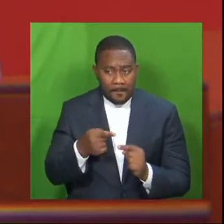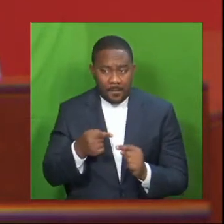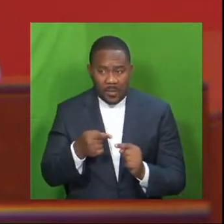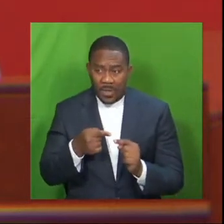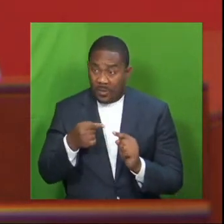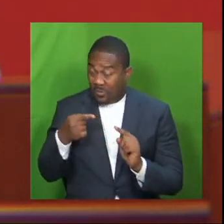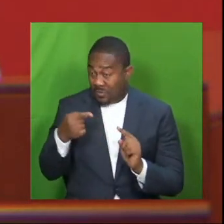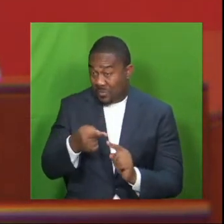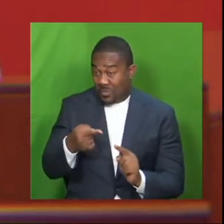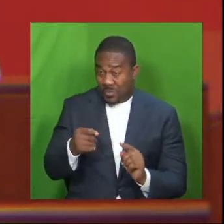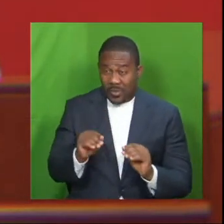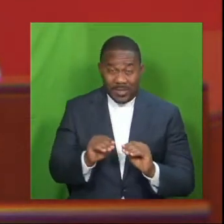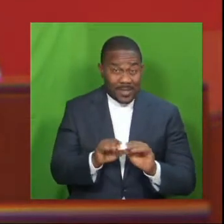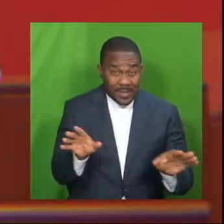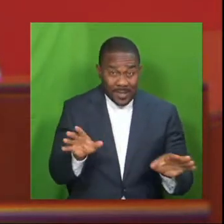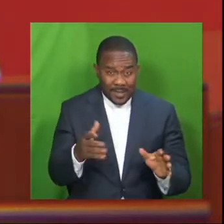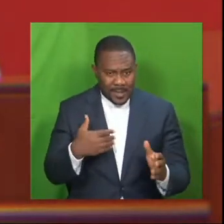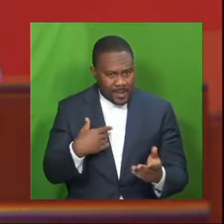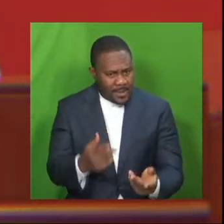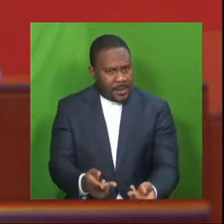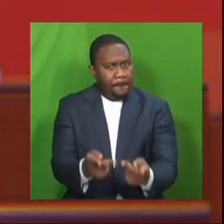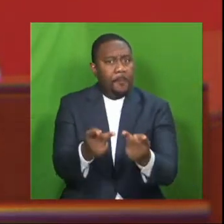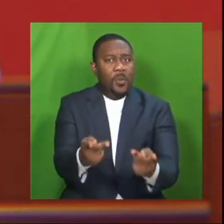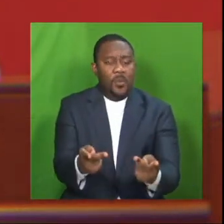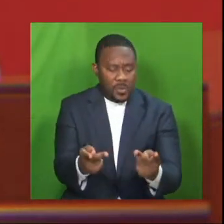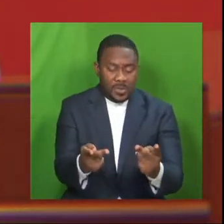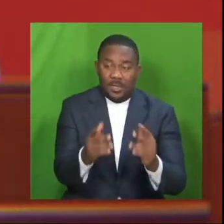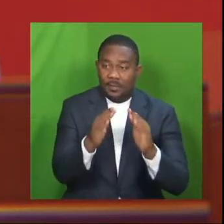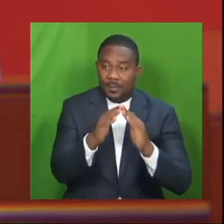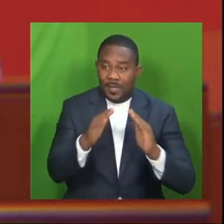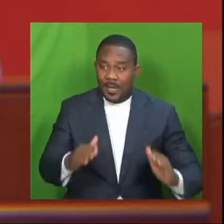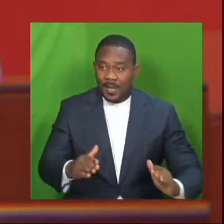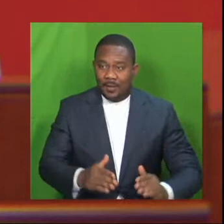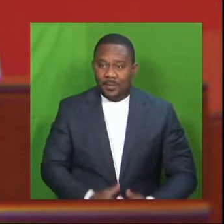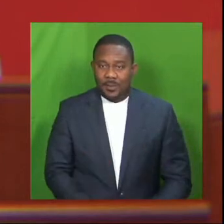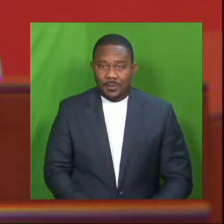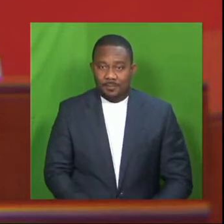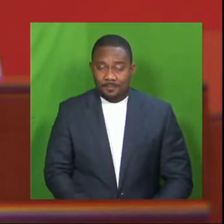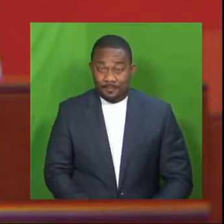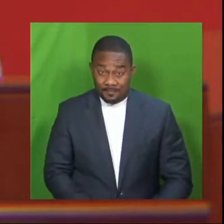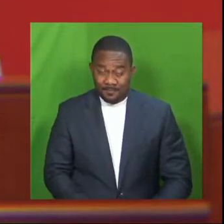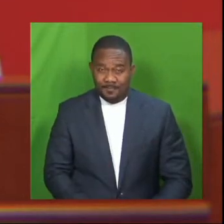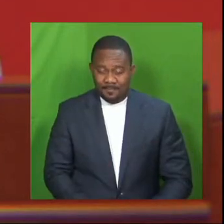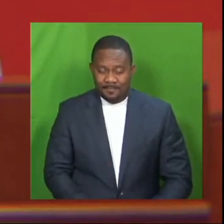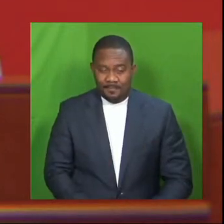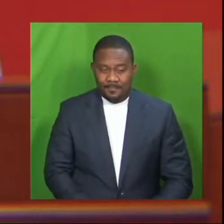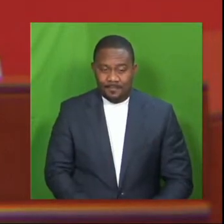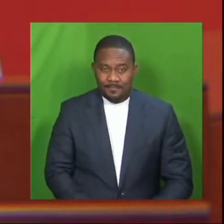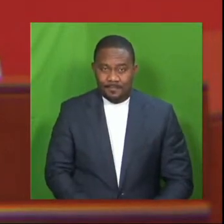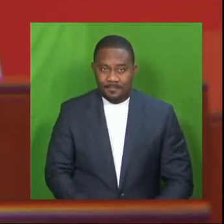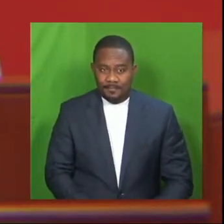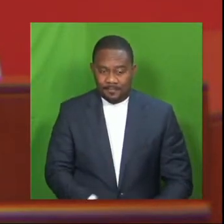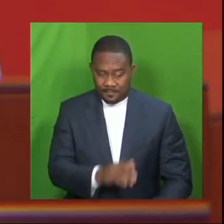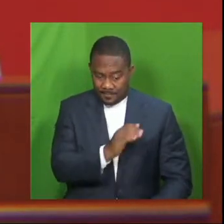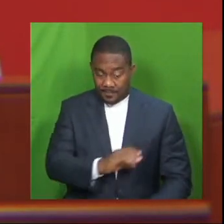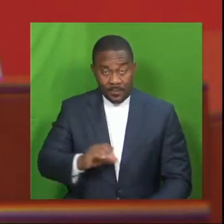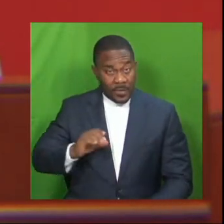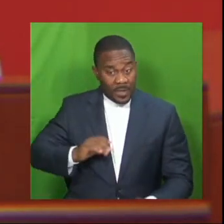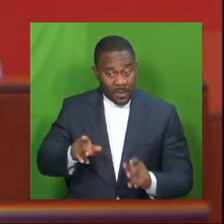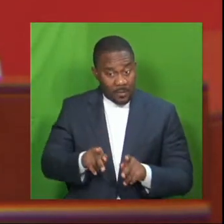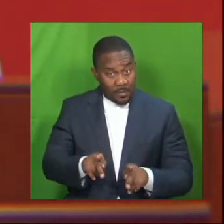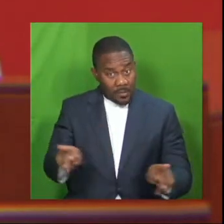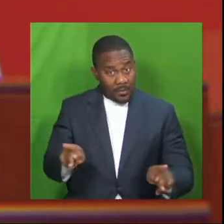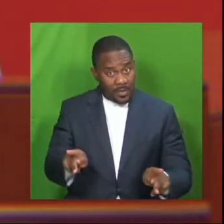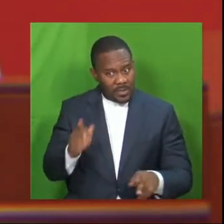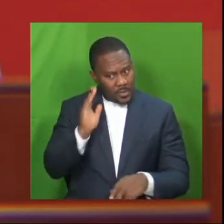proposal to the House. And so that is what the Committee on Privileges will also take